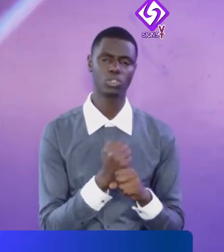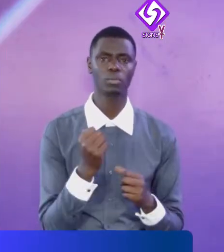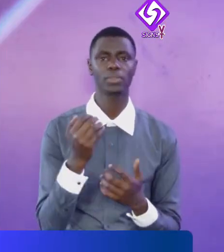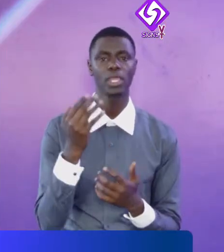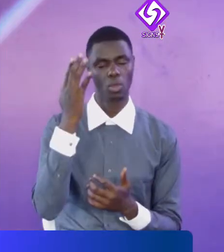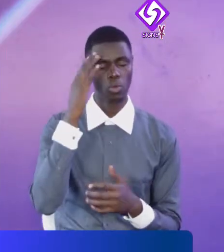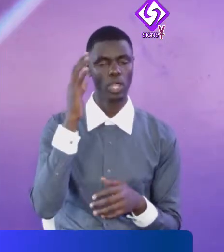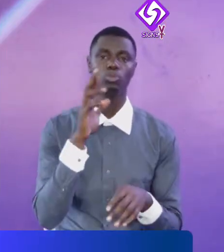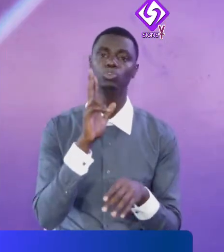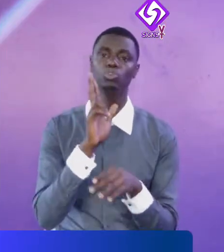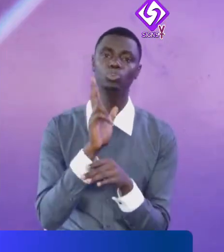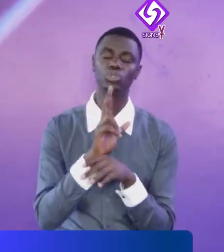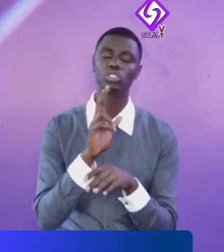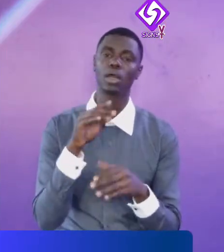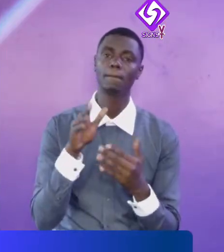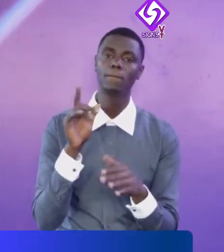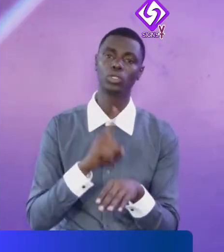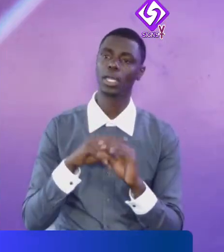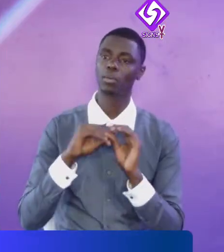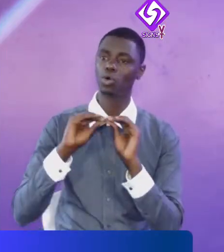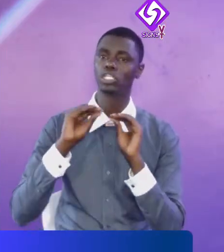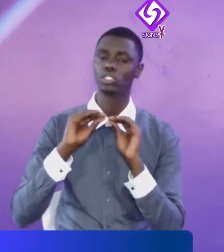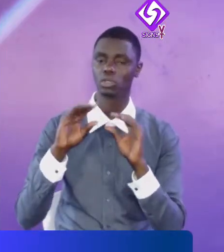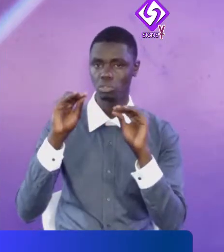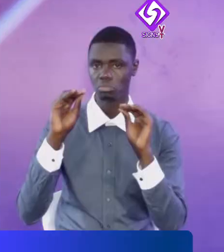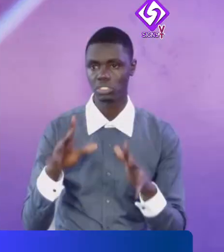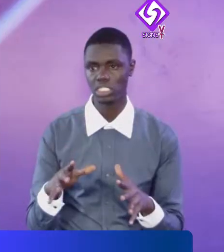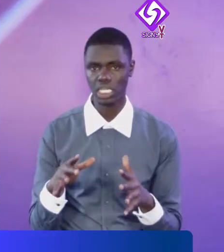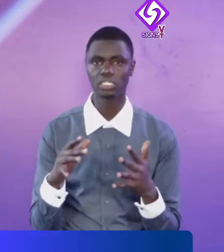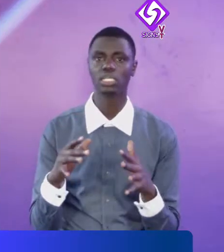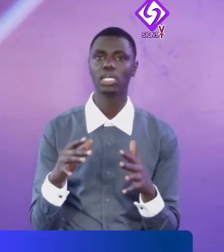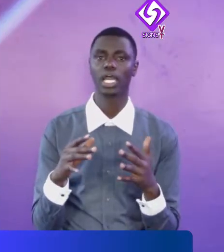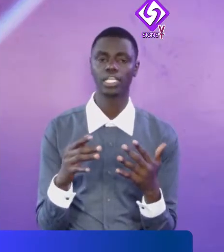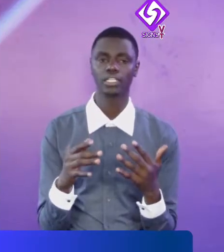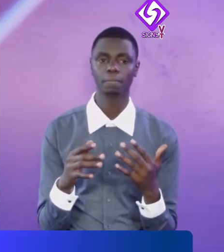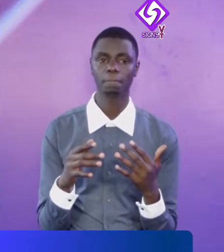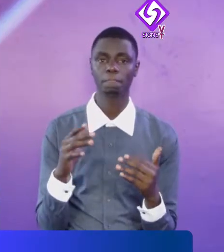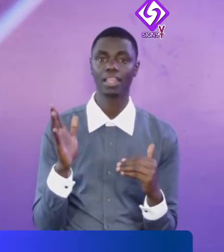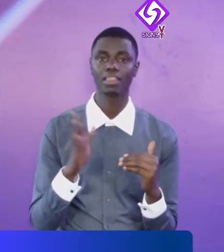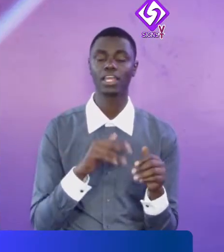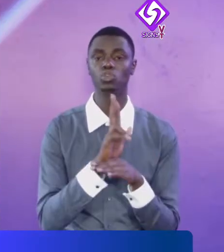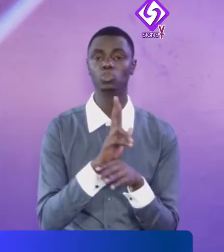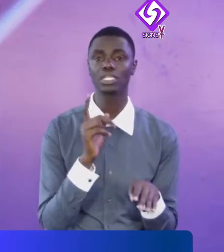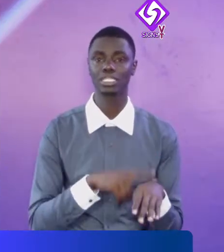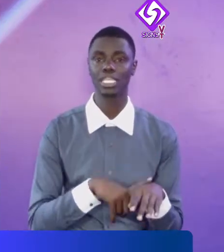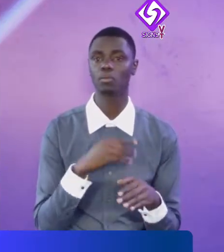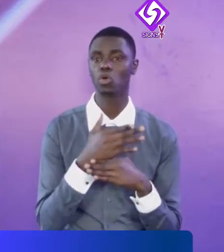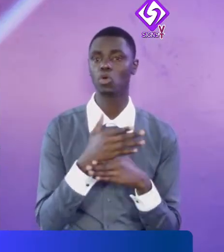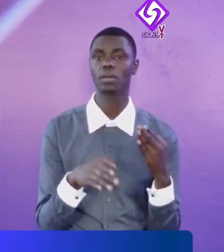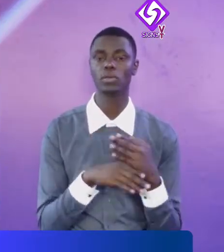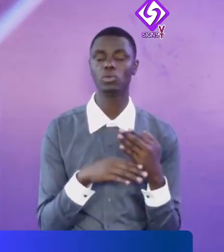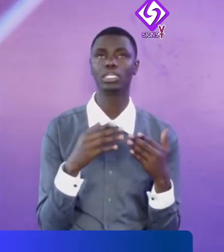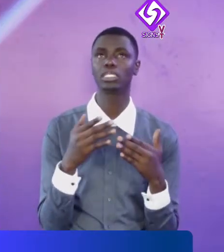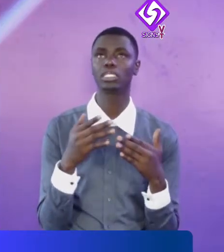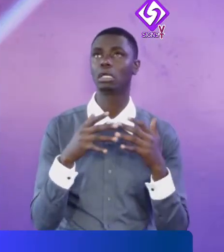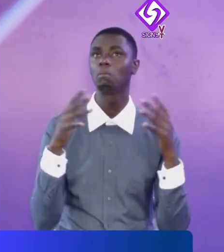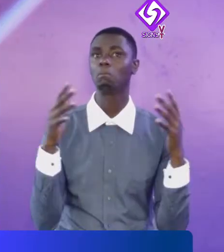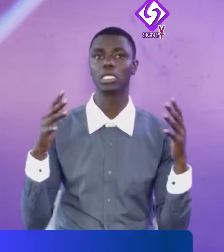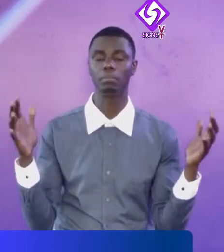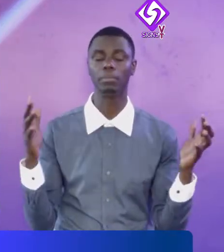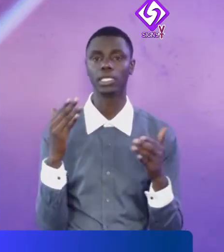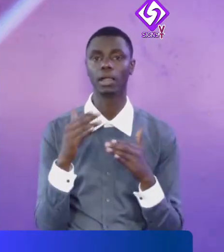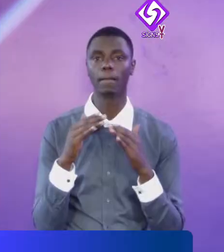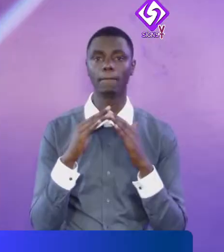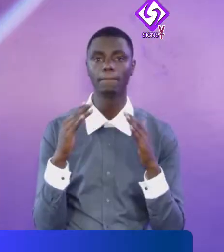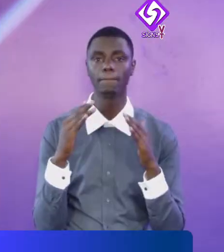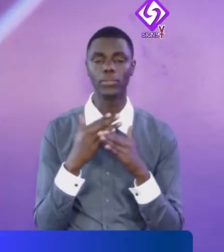more time on educating teachers, retooling them, isn't it, than spending more time on building big infrastructure they can't use? Imagine